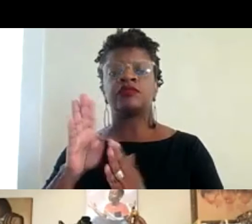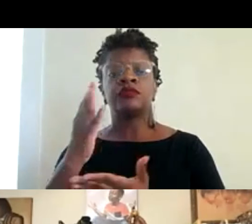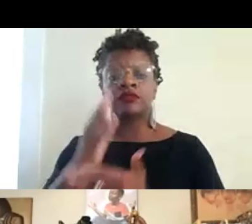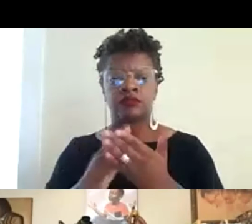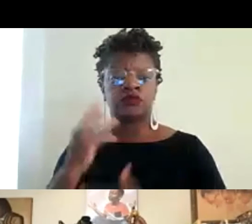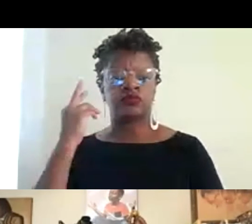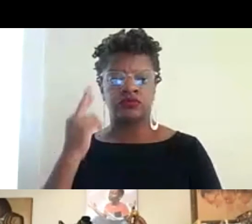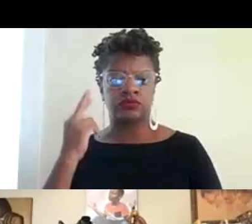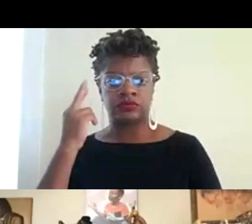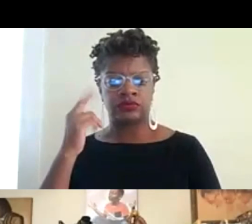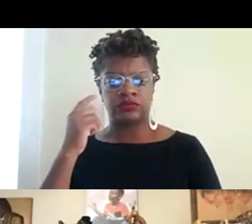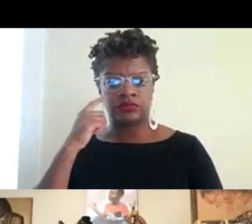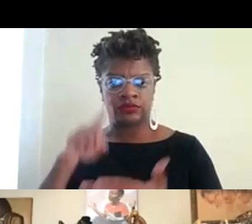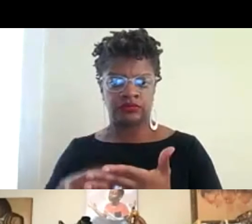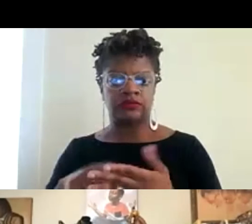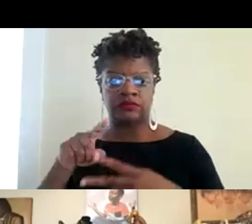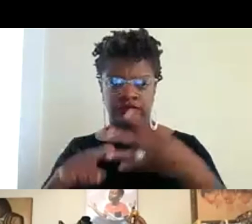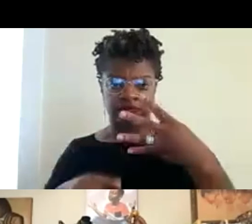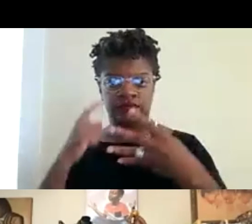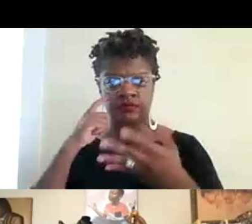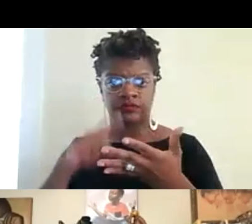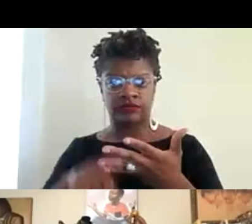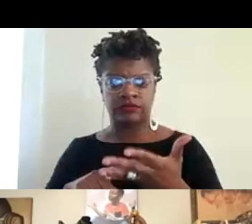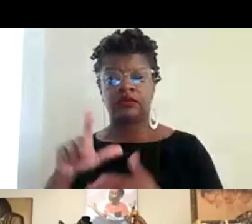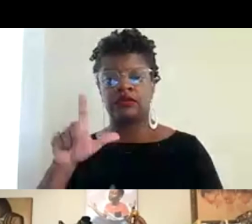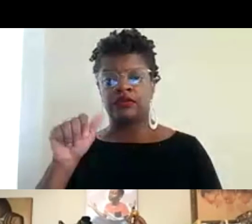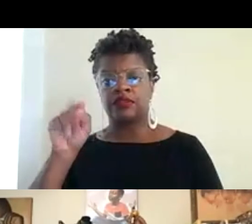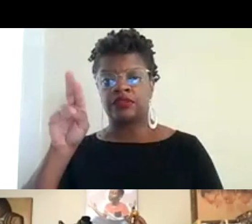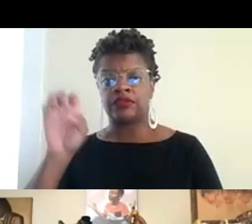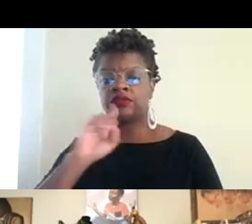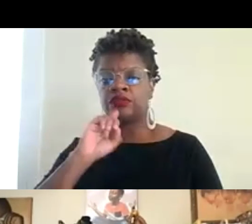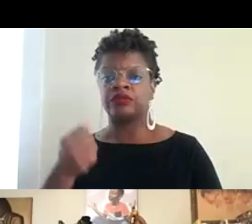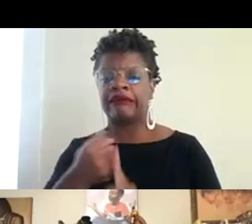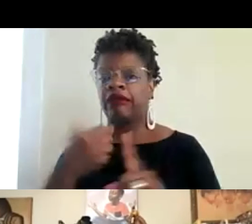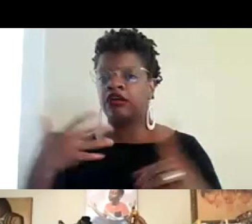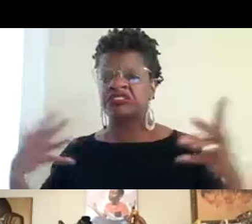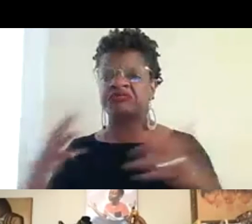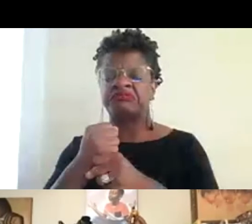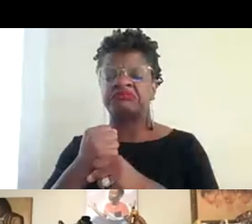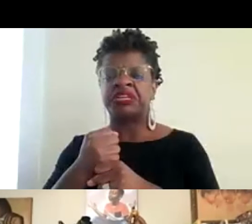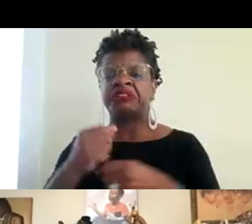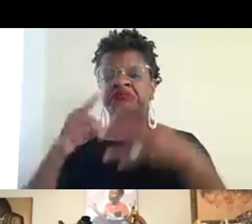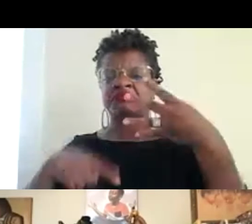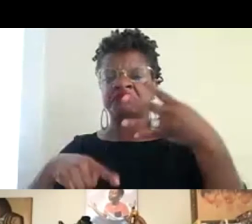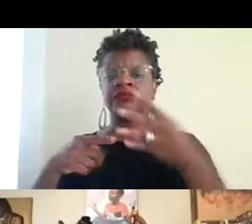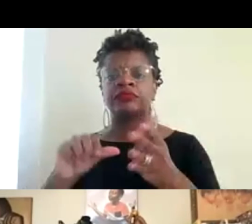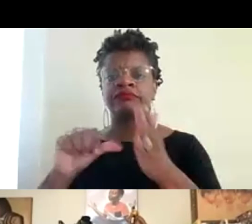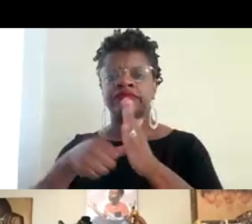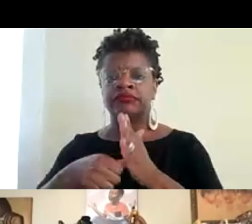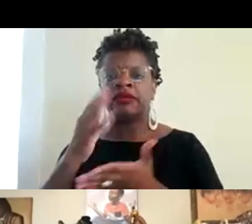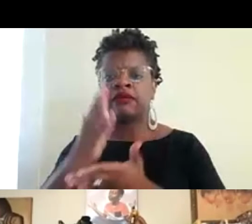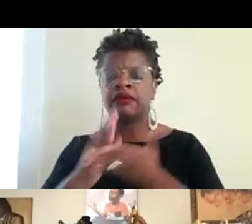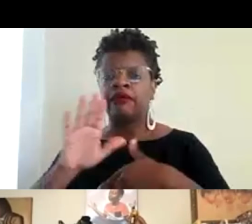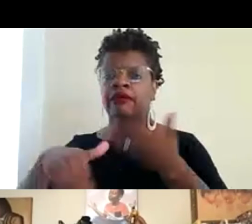reasons that exist in the literature. This is not an exhausted list, but it highlights some of the central ways